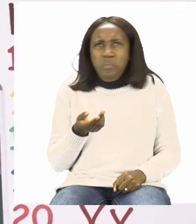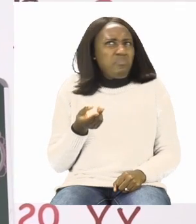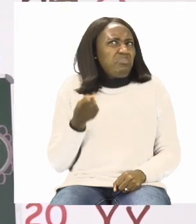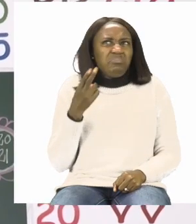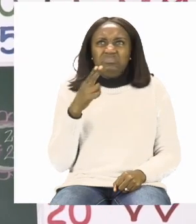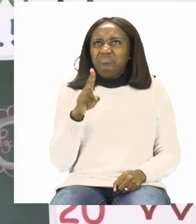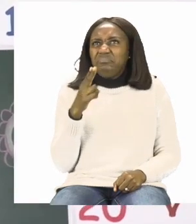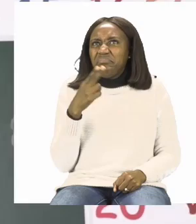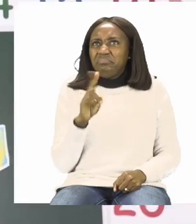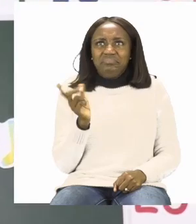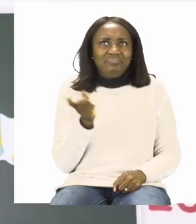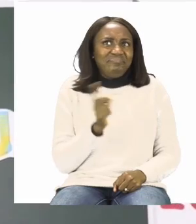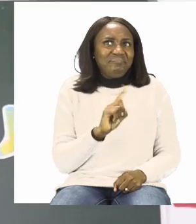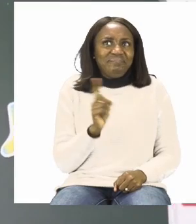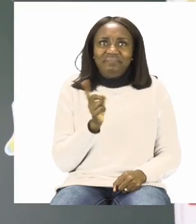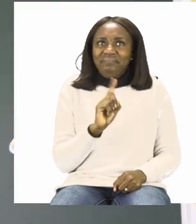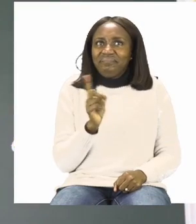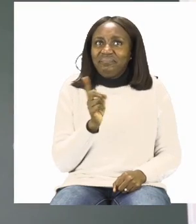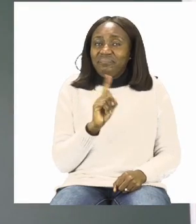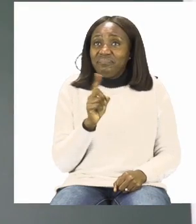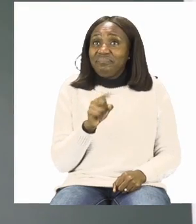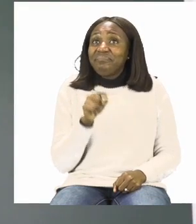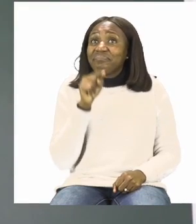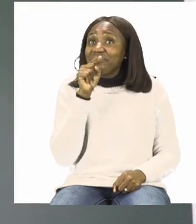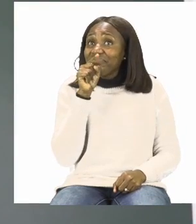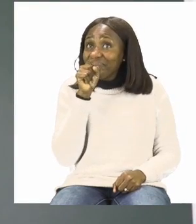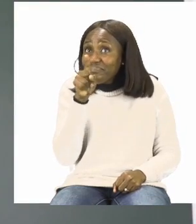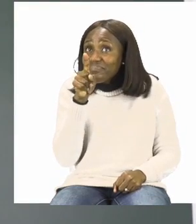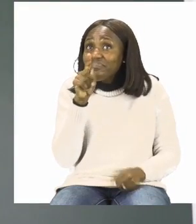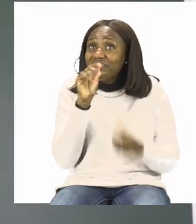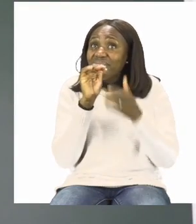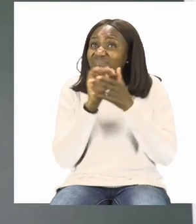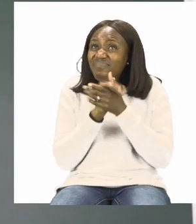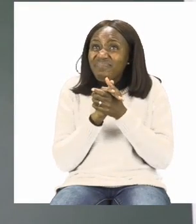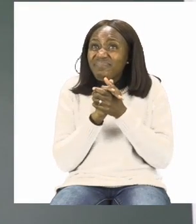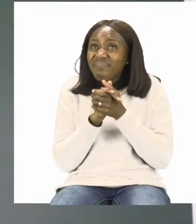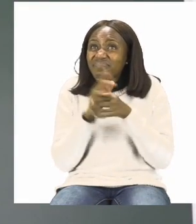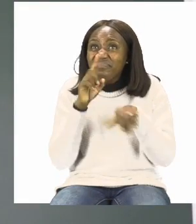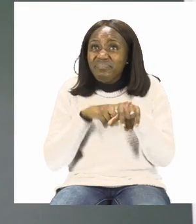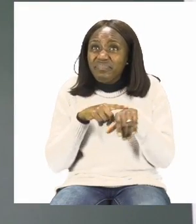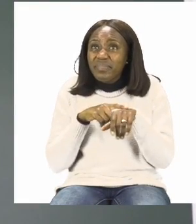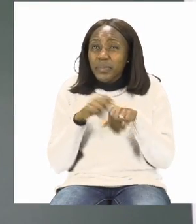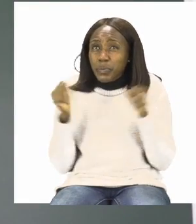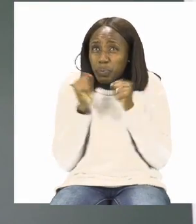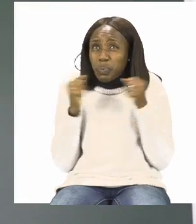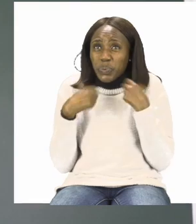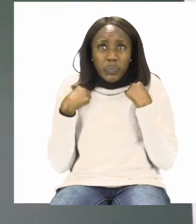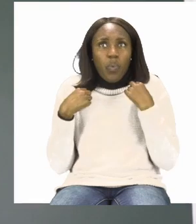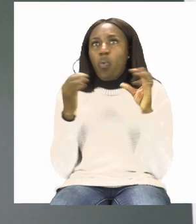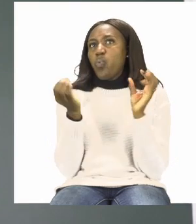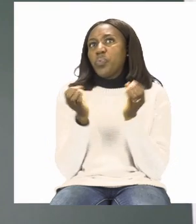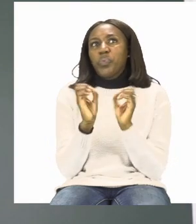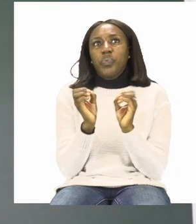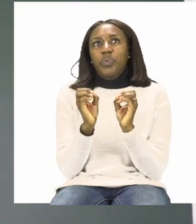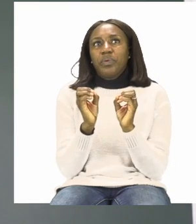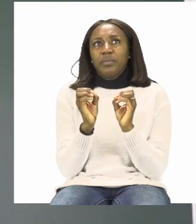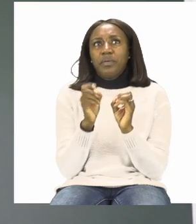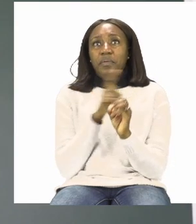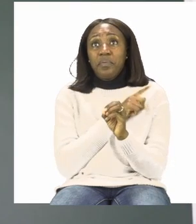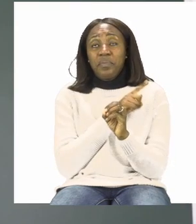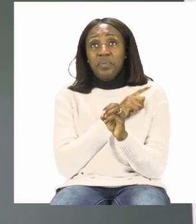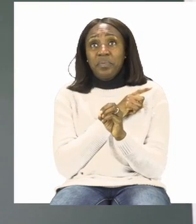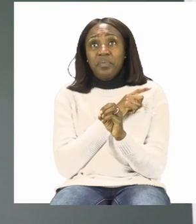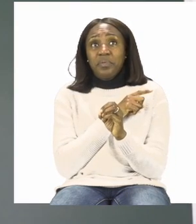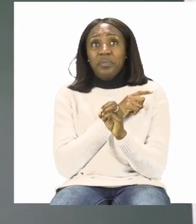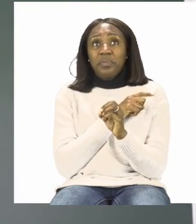No, absolutely right. This friend is not dressed for cold weather, because this